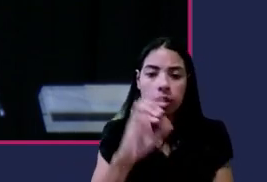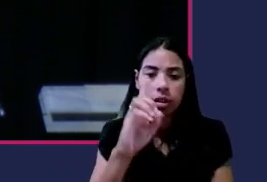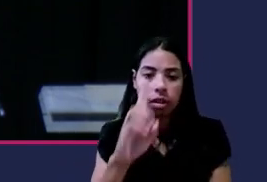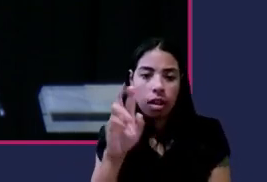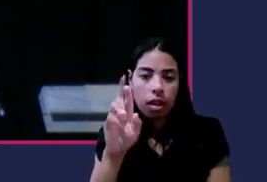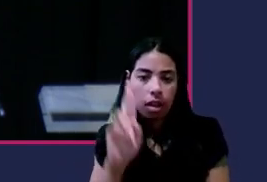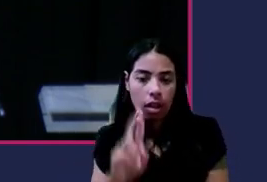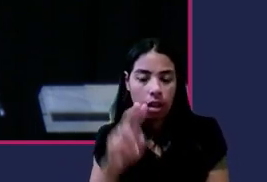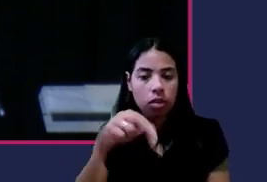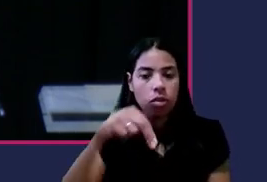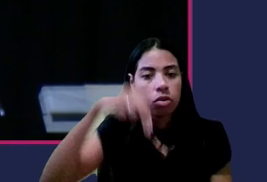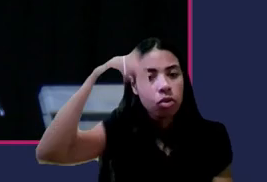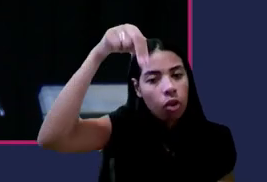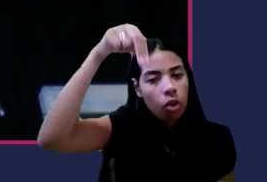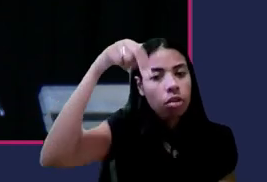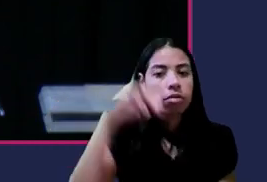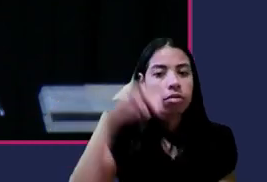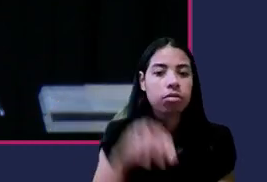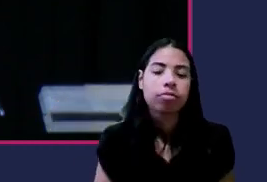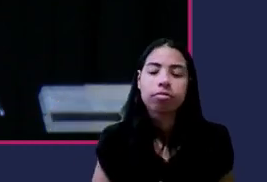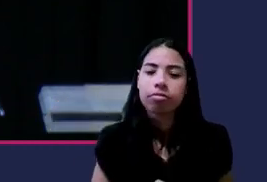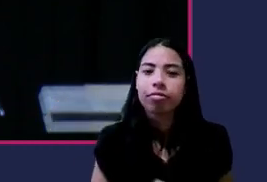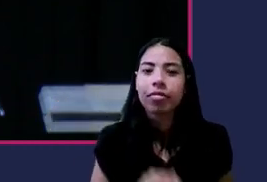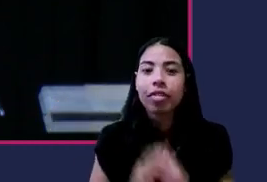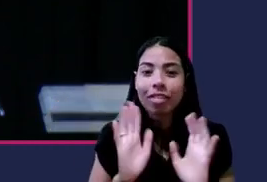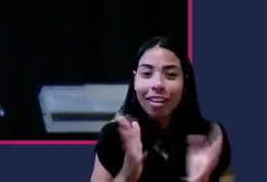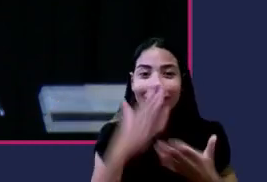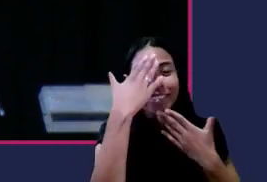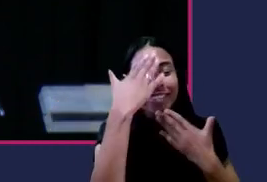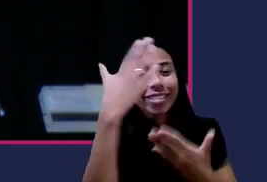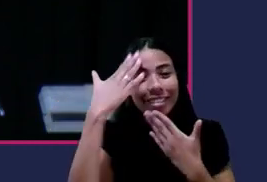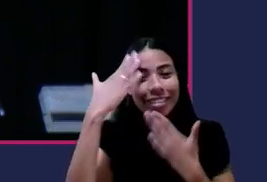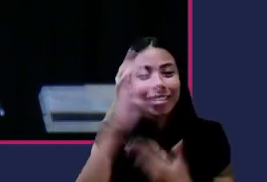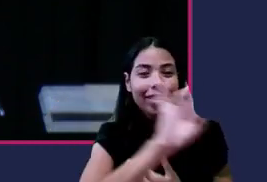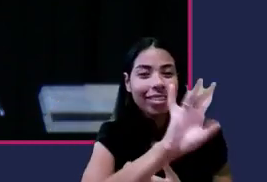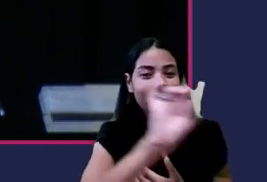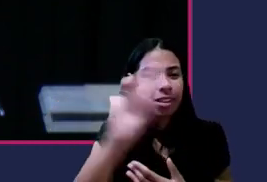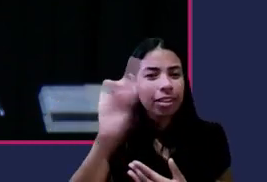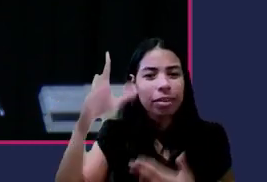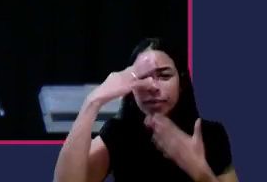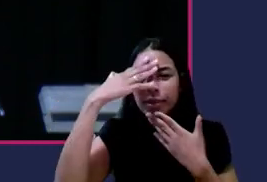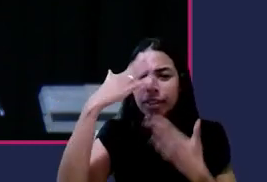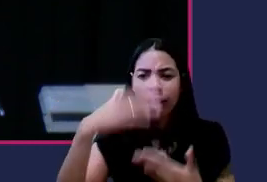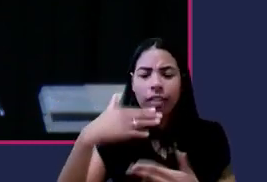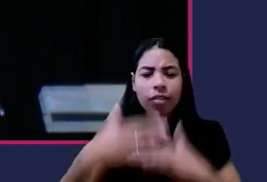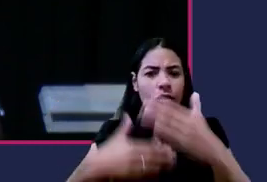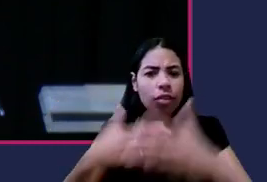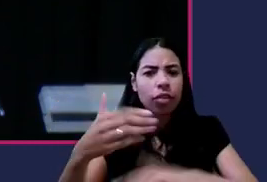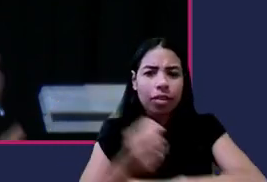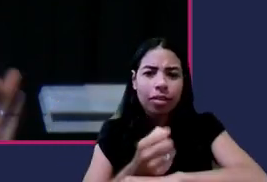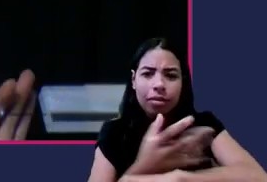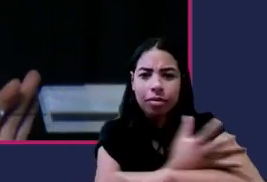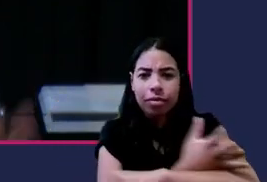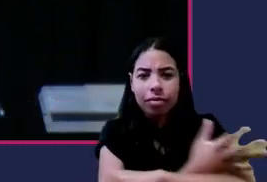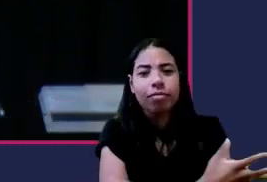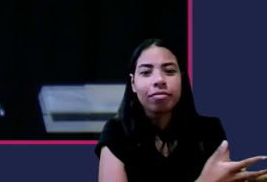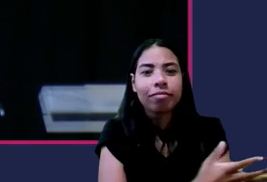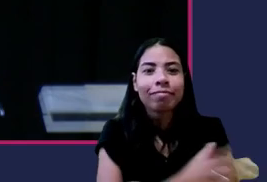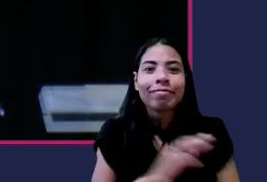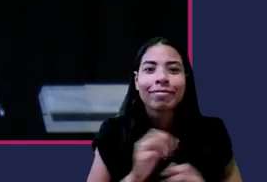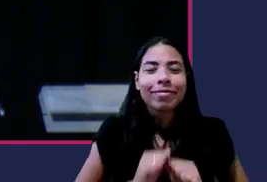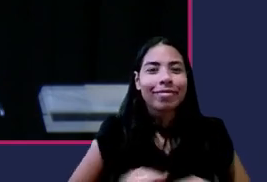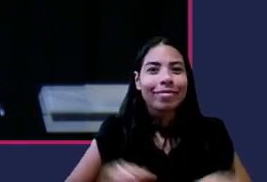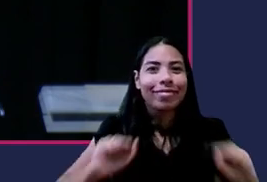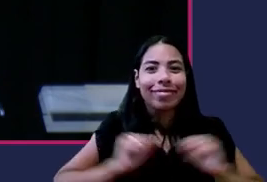CDR North and Northeast, the state of Ceará. So thank you so much. I'd like to tell you that we